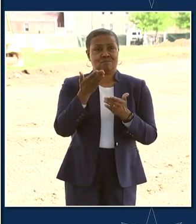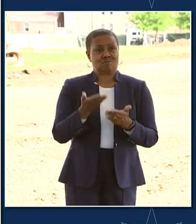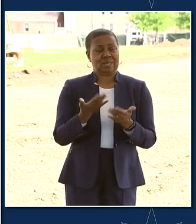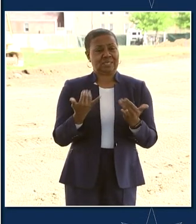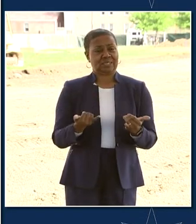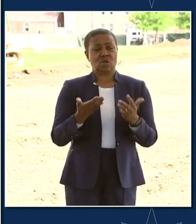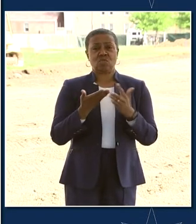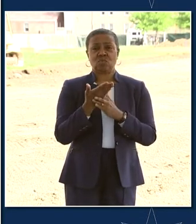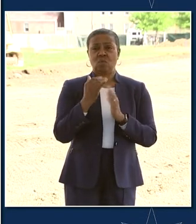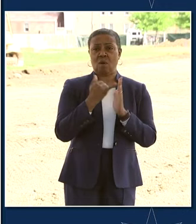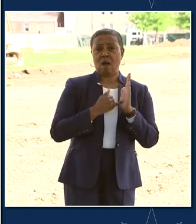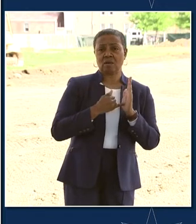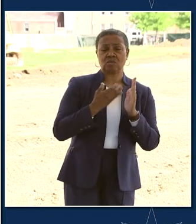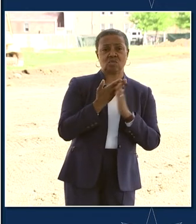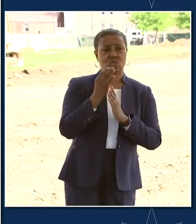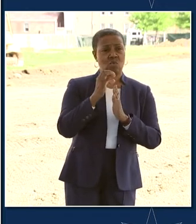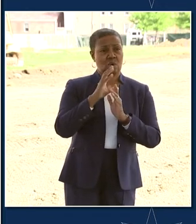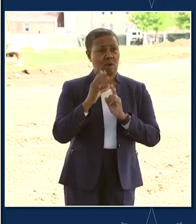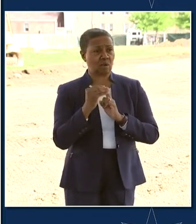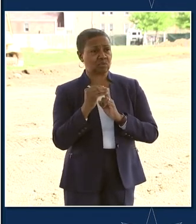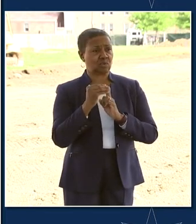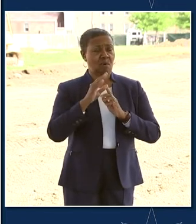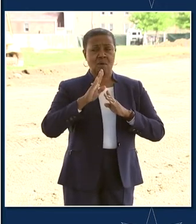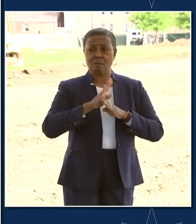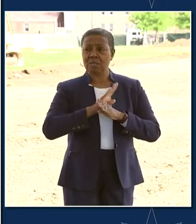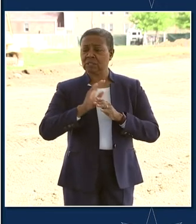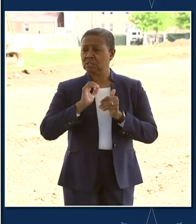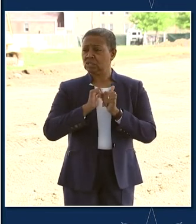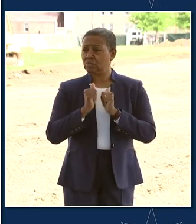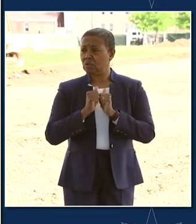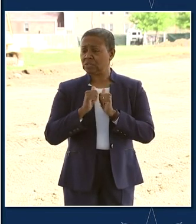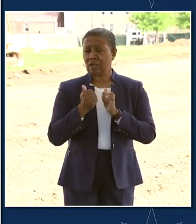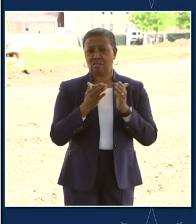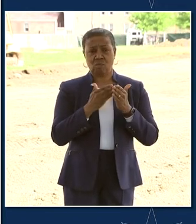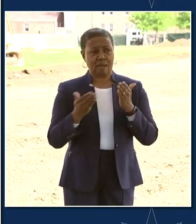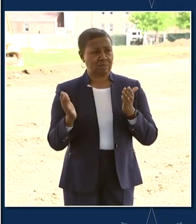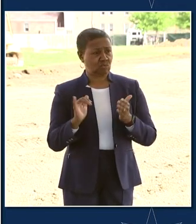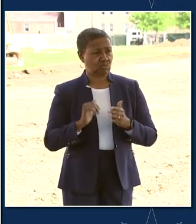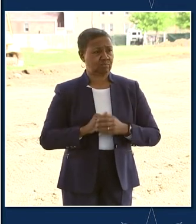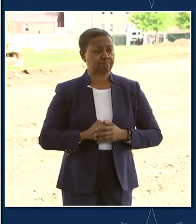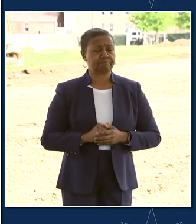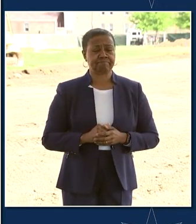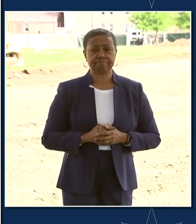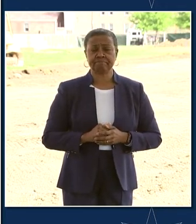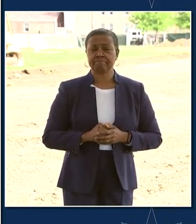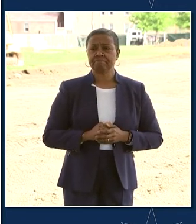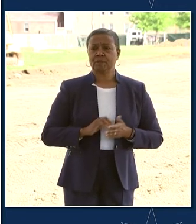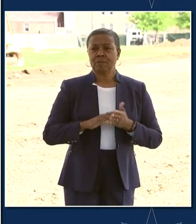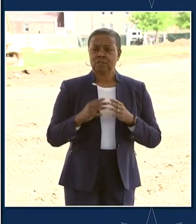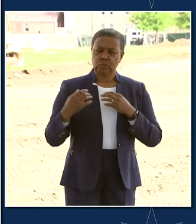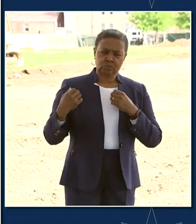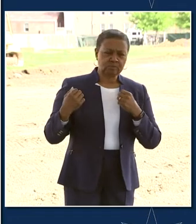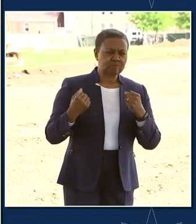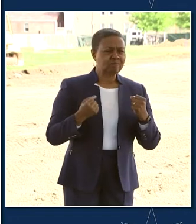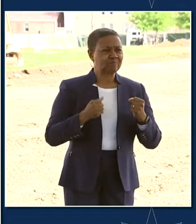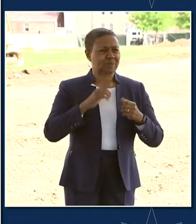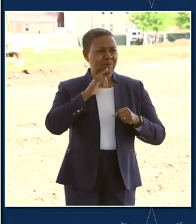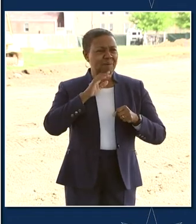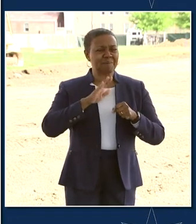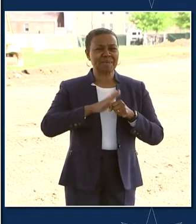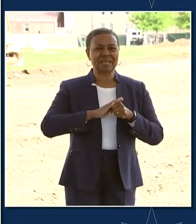through arts and culture, business, sports, and many other ways. A community with strong,